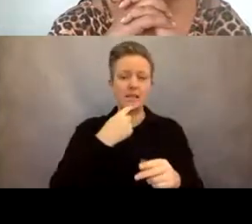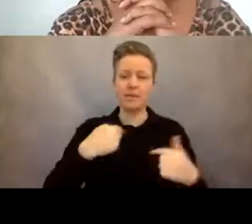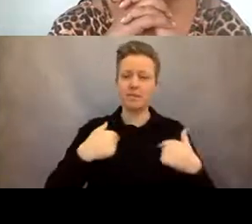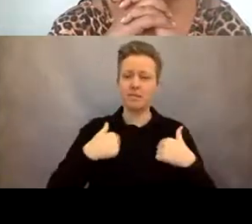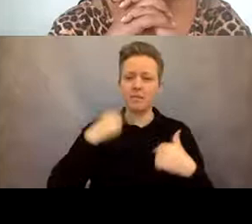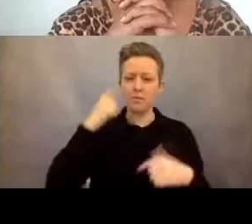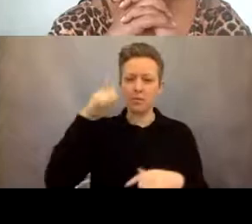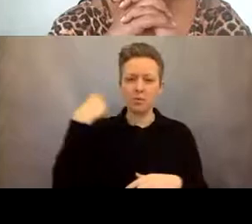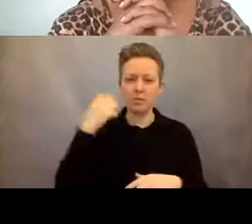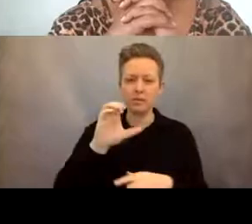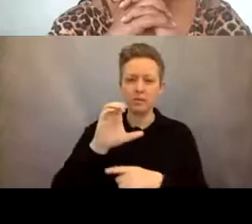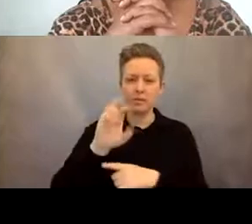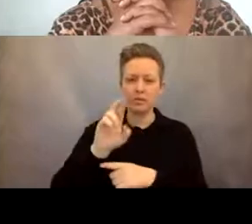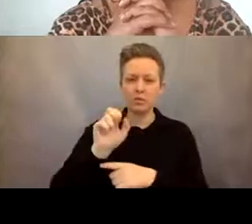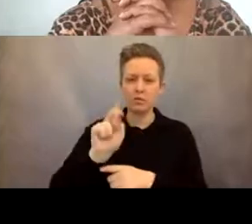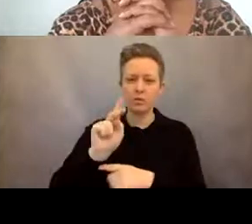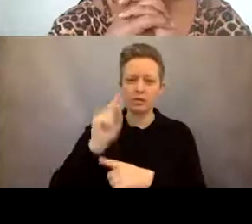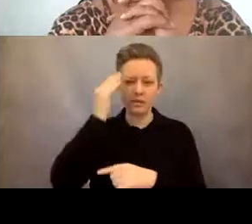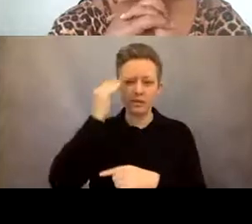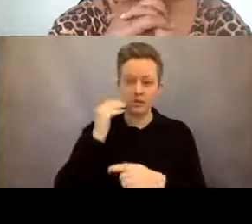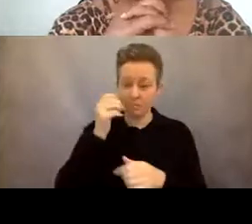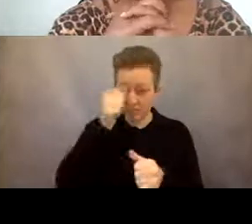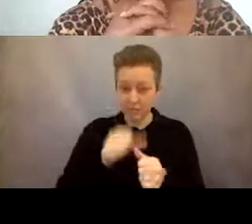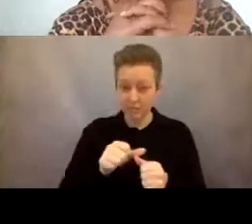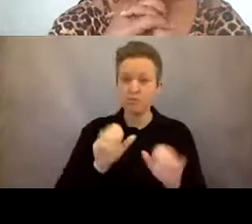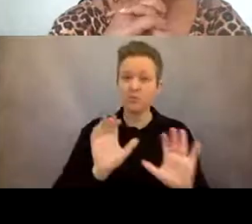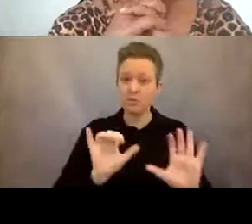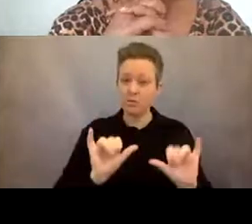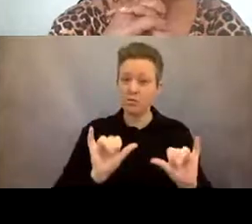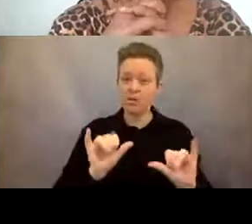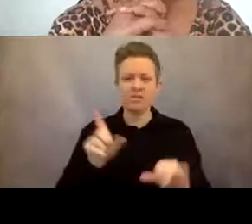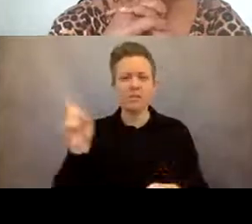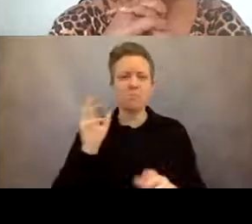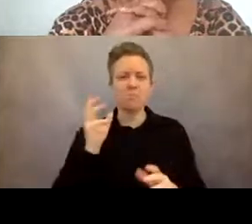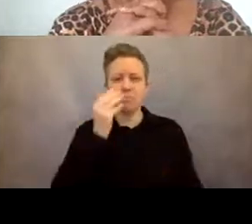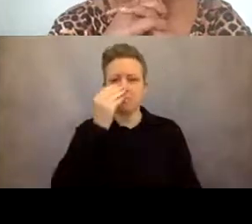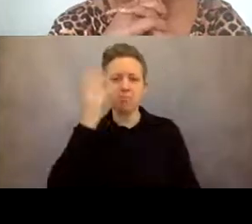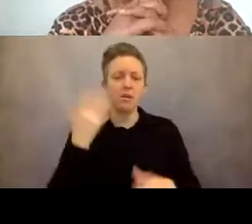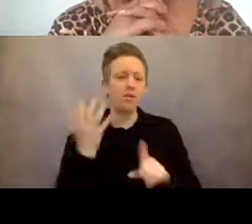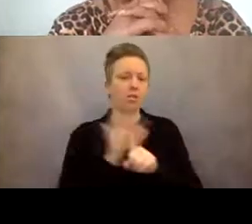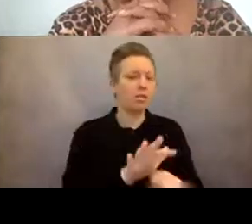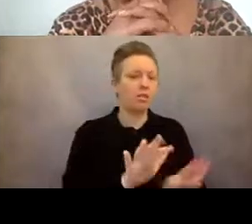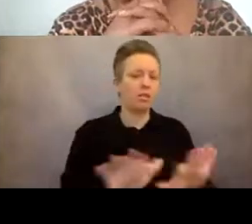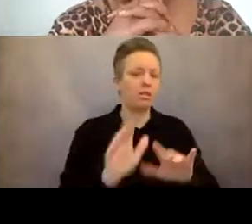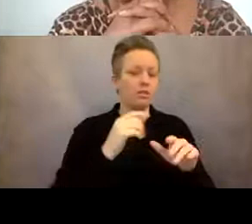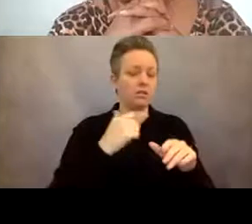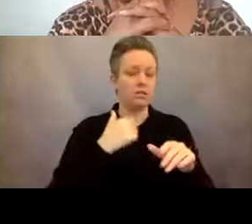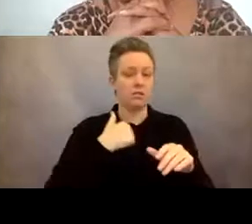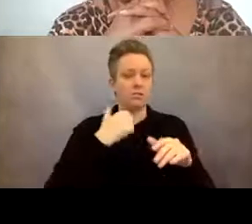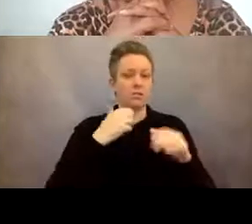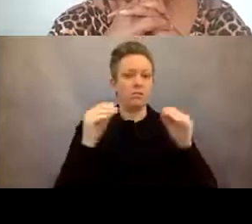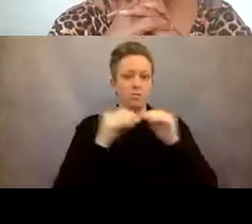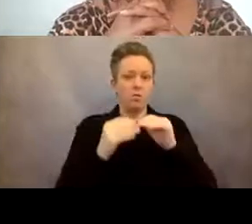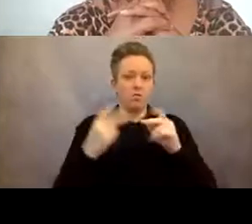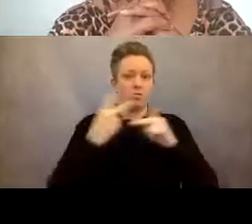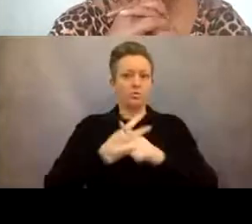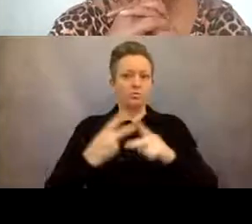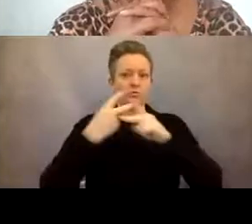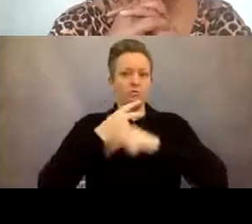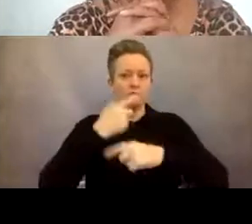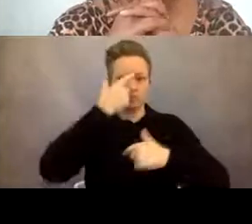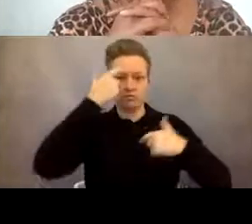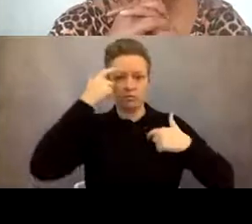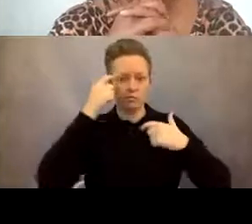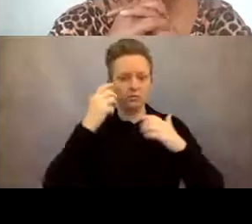That's what they go by. And unfortunately, I was re-traumatized, taking me even further away from the